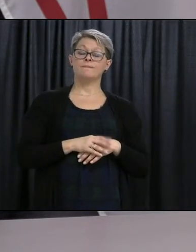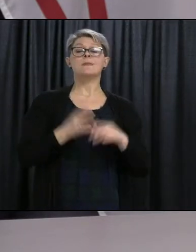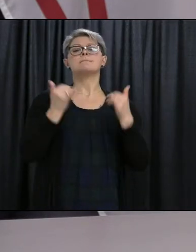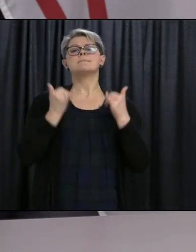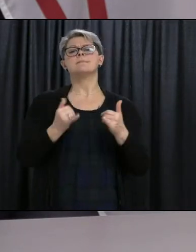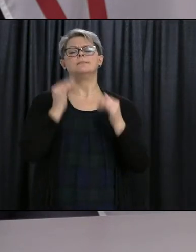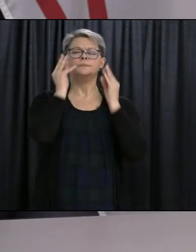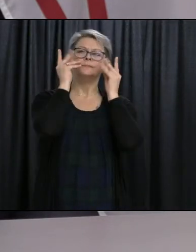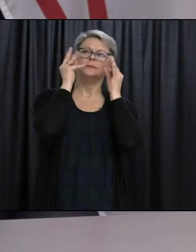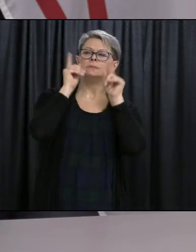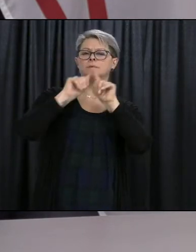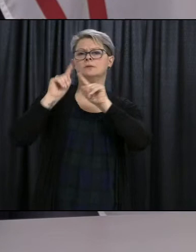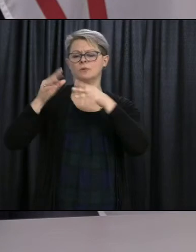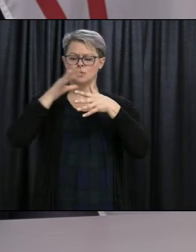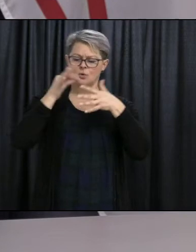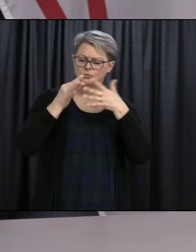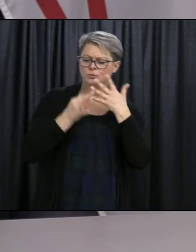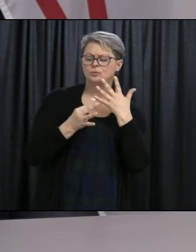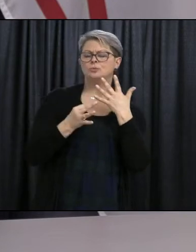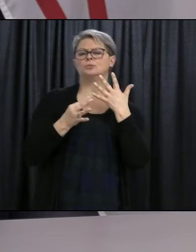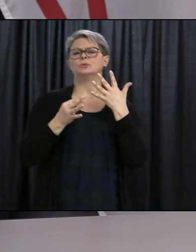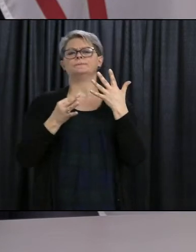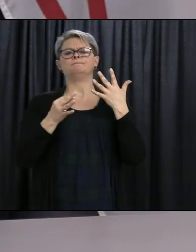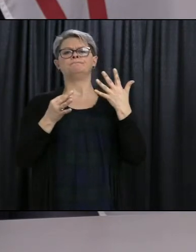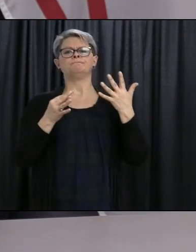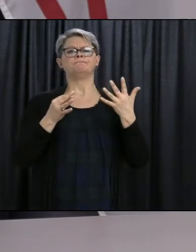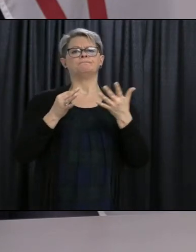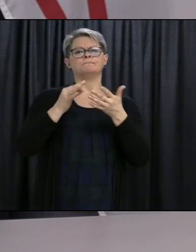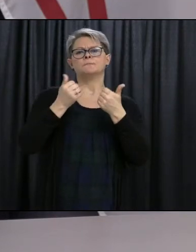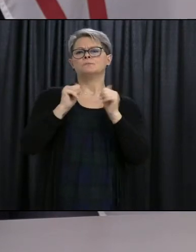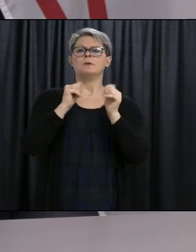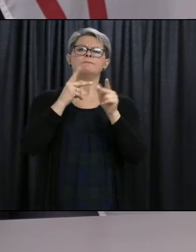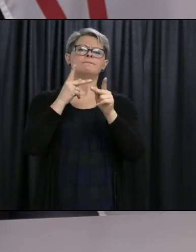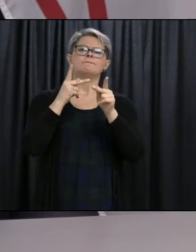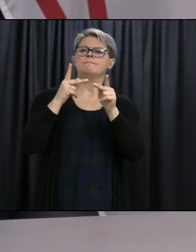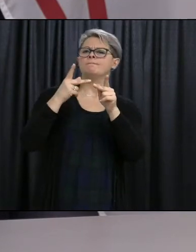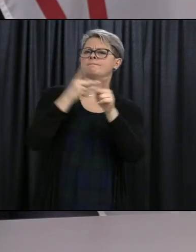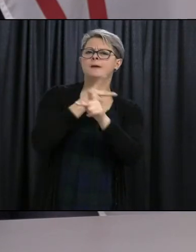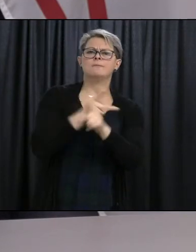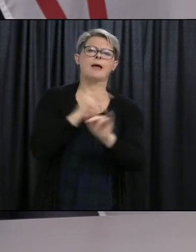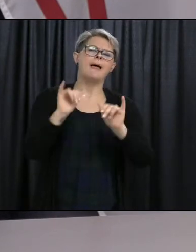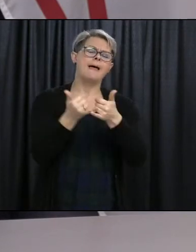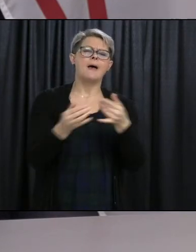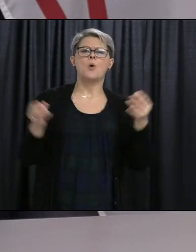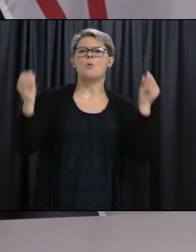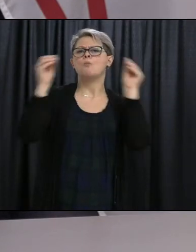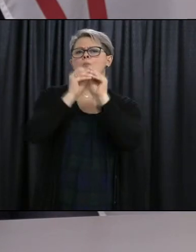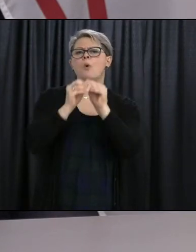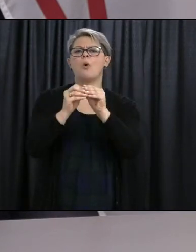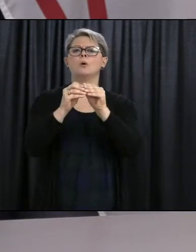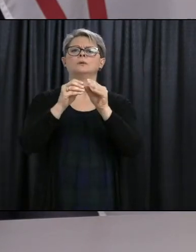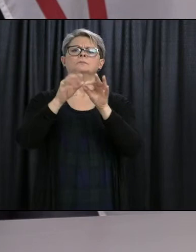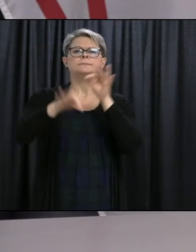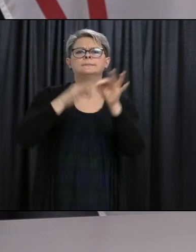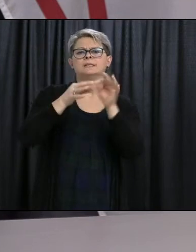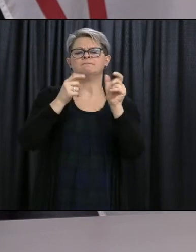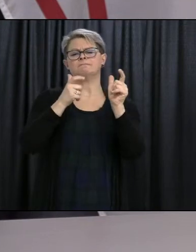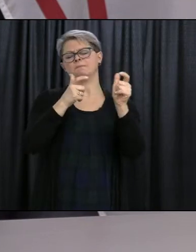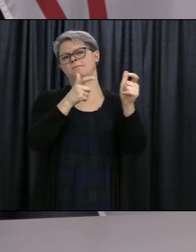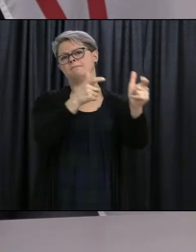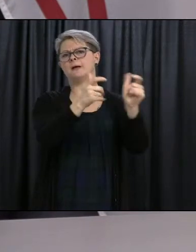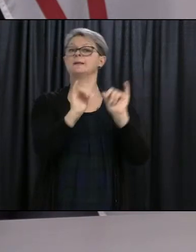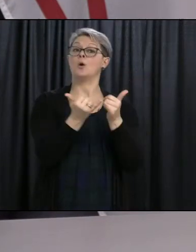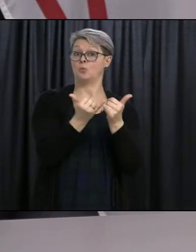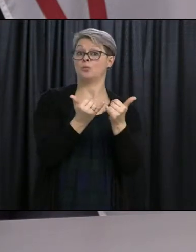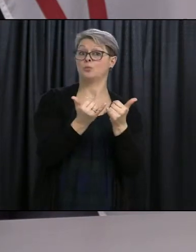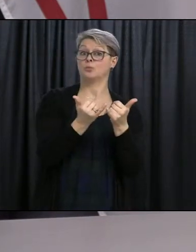right now to increase our capacity. We're looking at how we use our rapid testing in the most effective way to